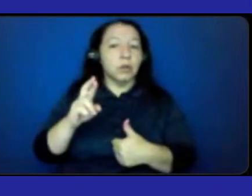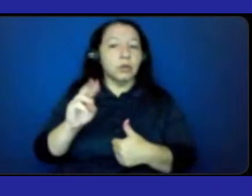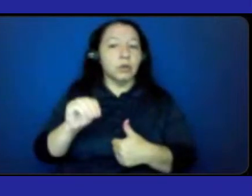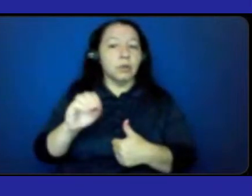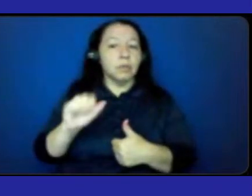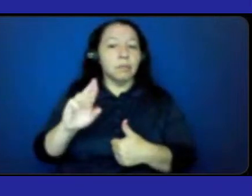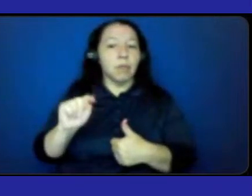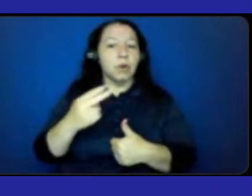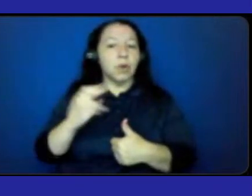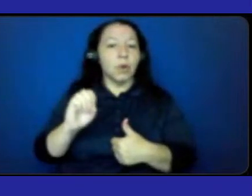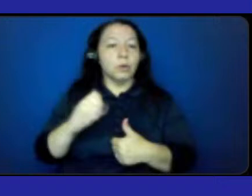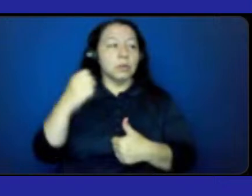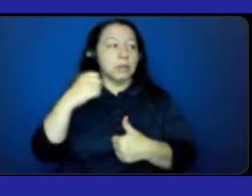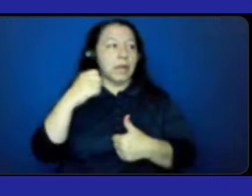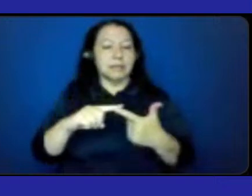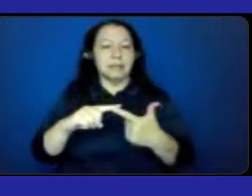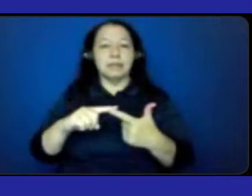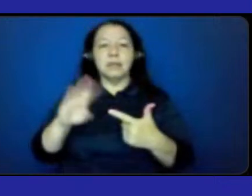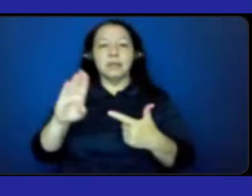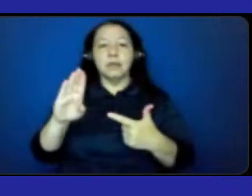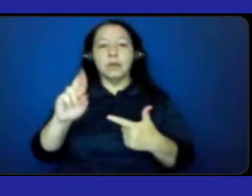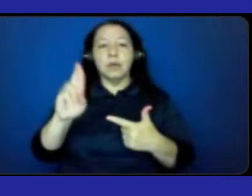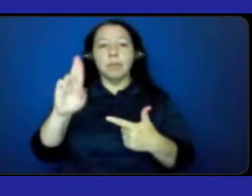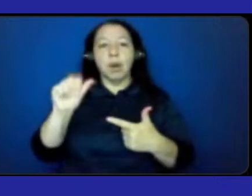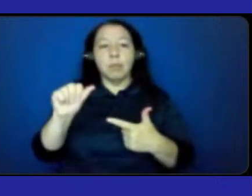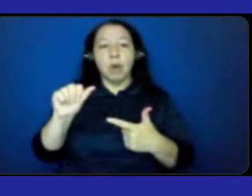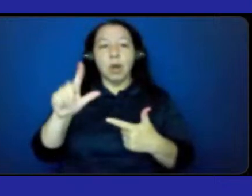Yes. Barbara Lowe,